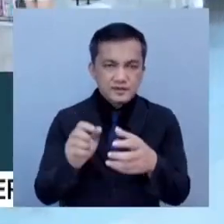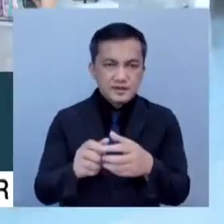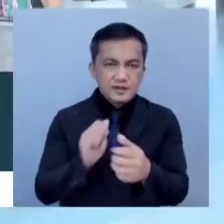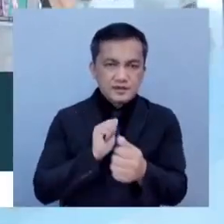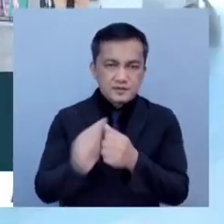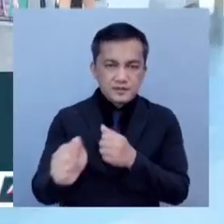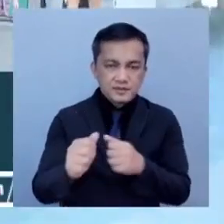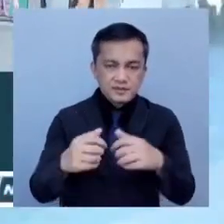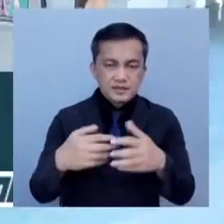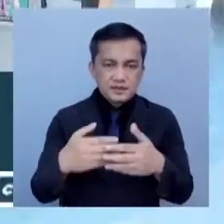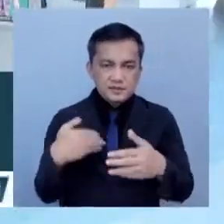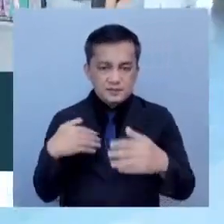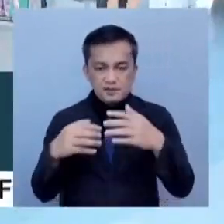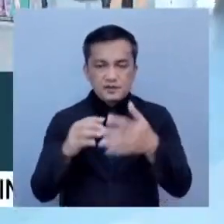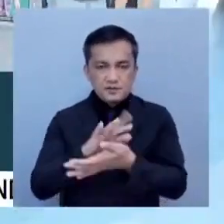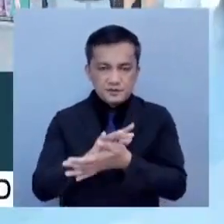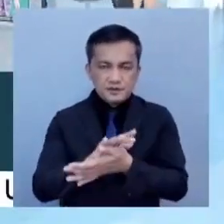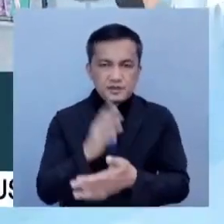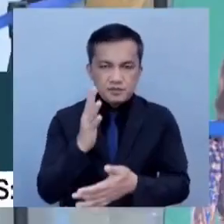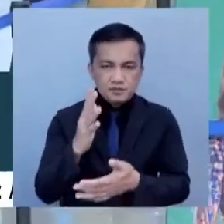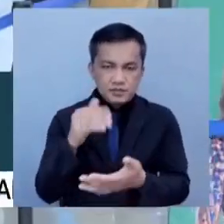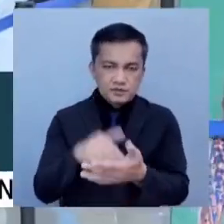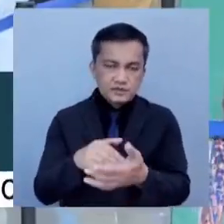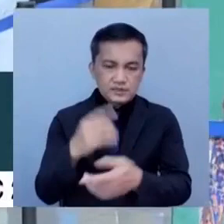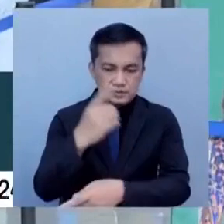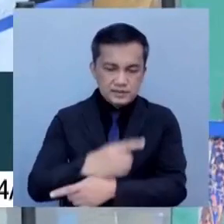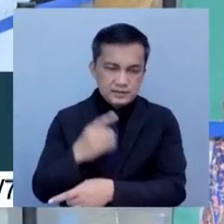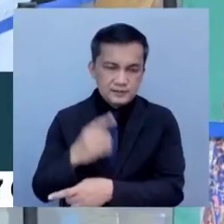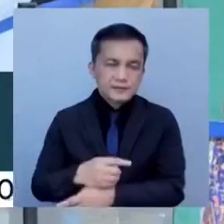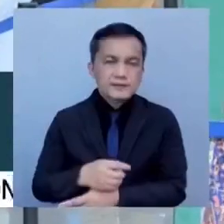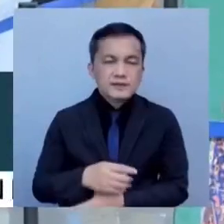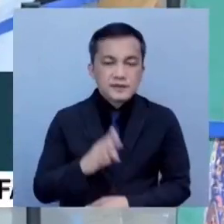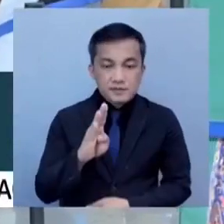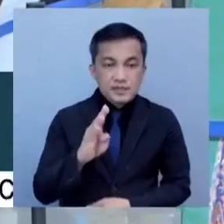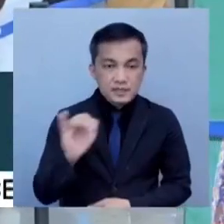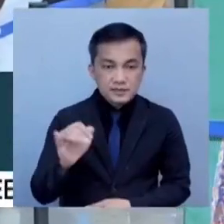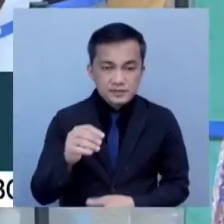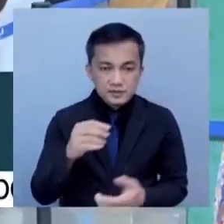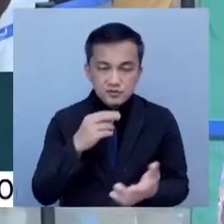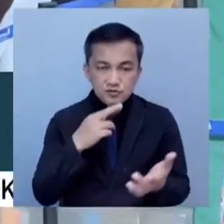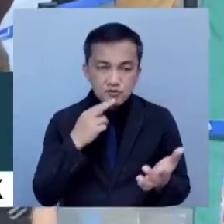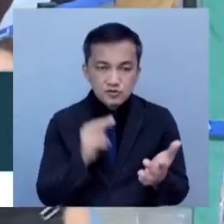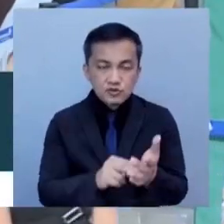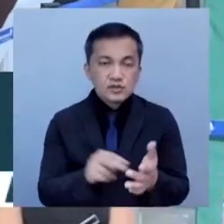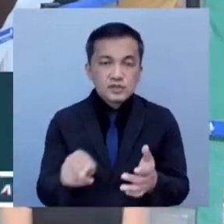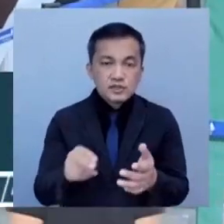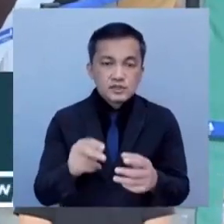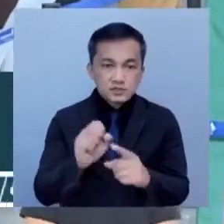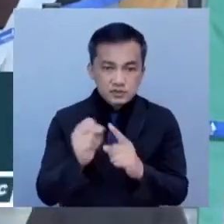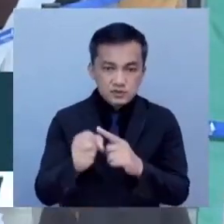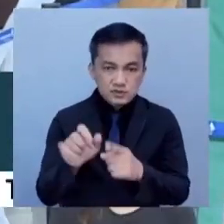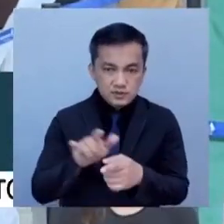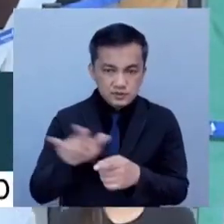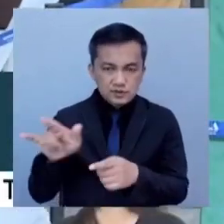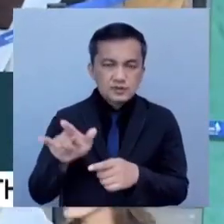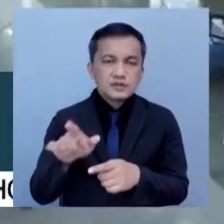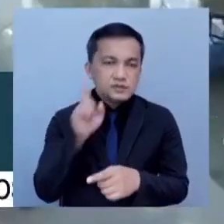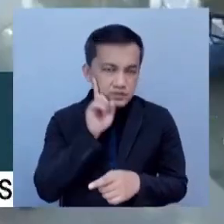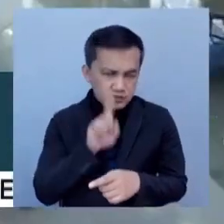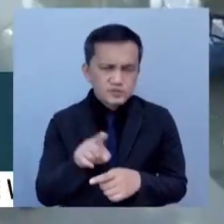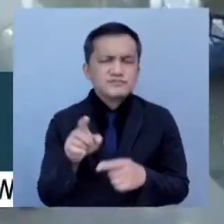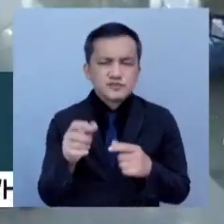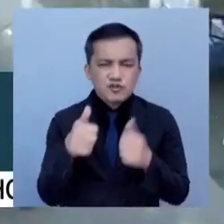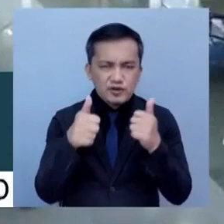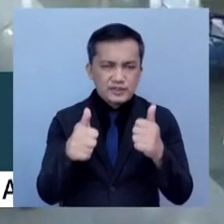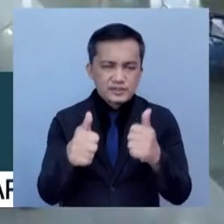of 50,000 daily passengers. The BI also noting the situation at airports remains smooth and manageable